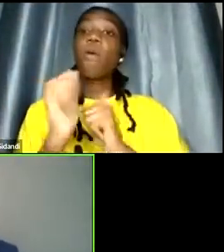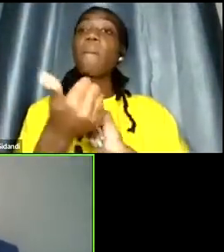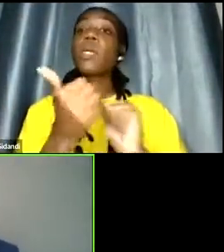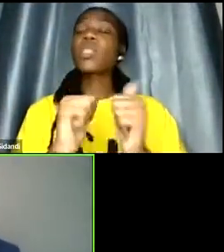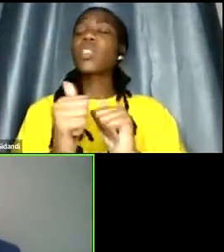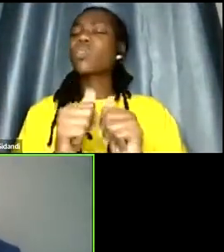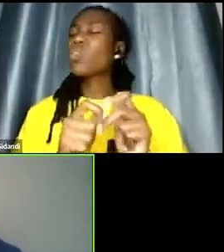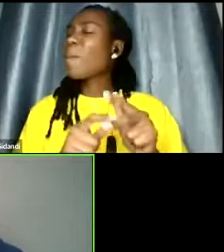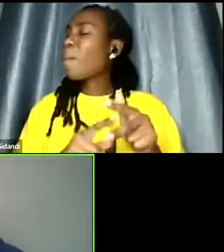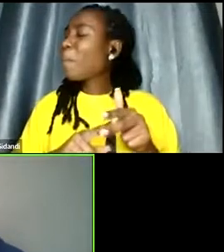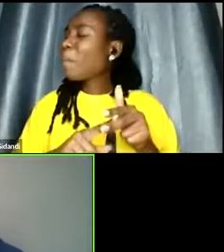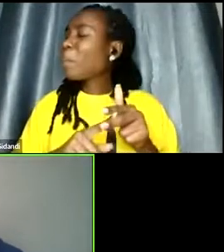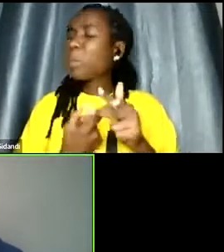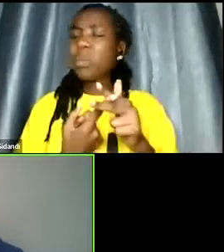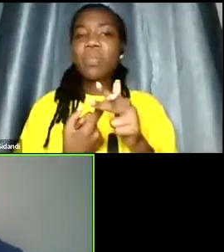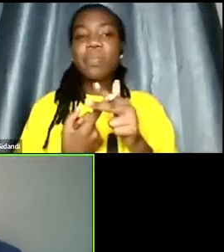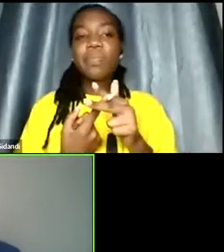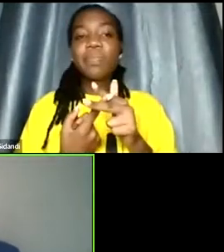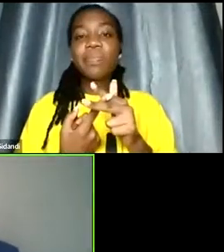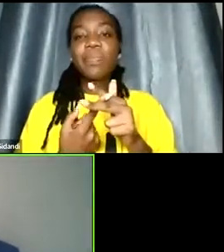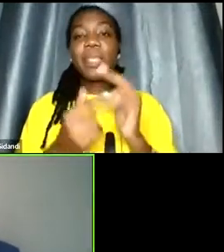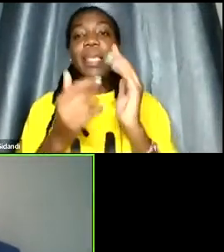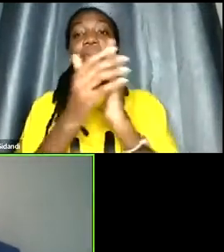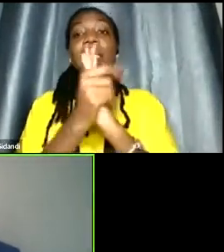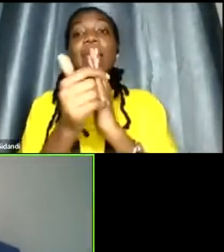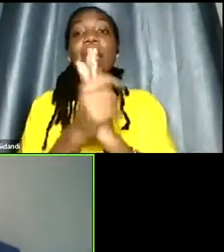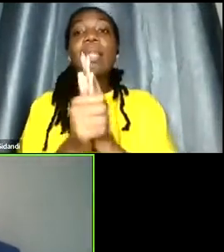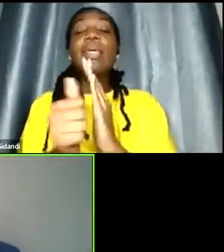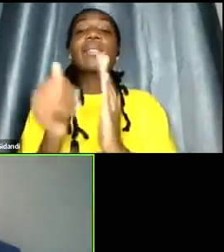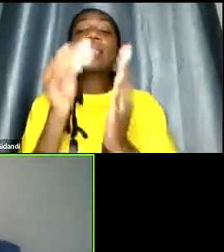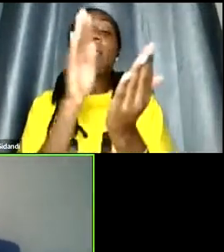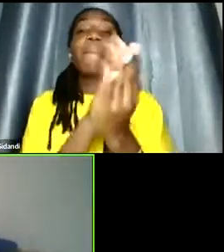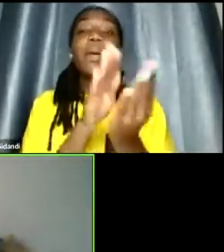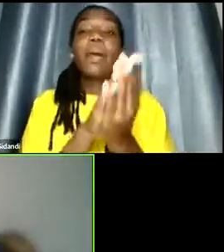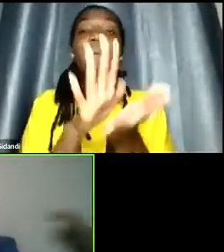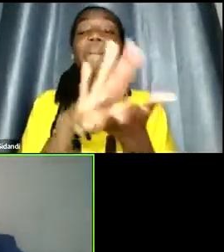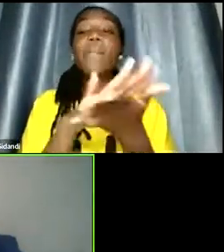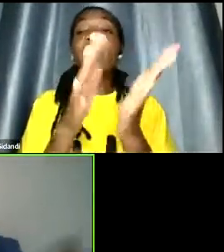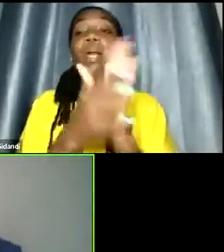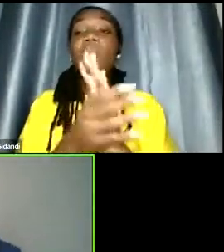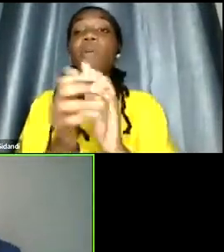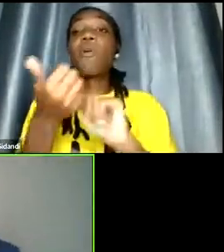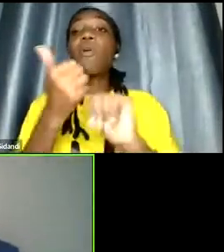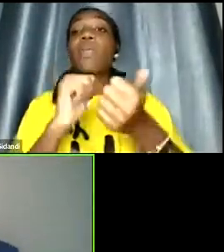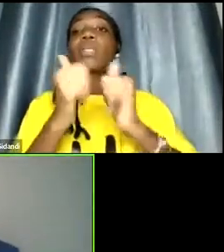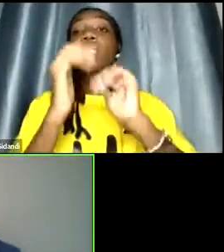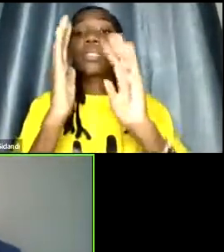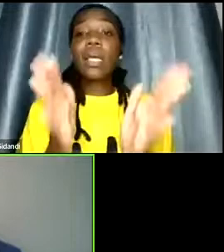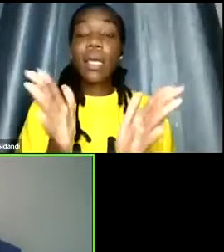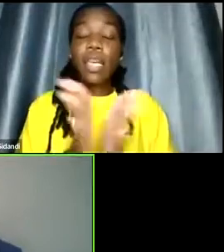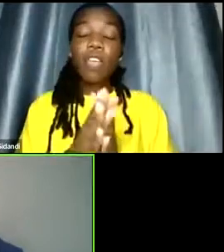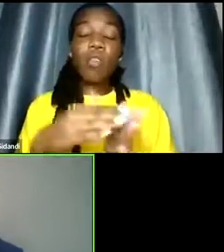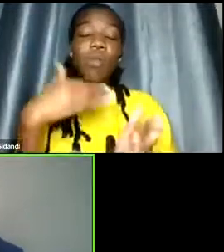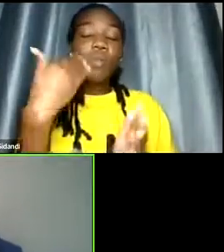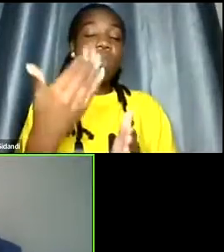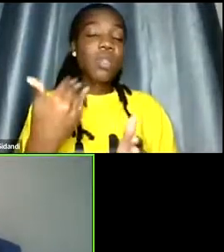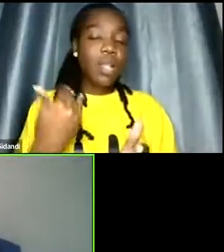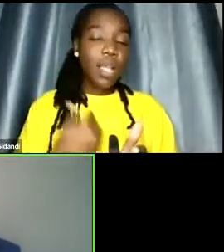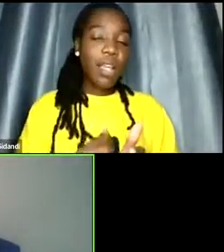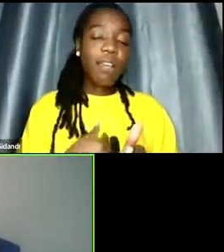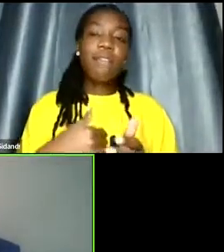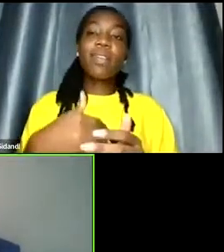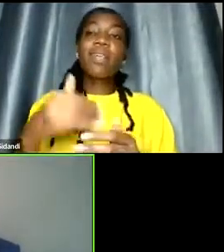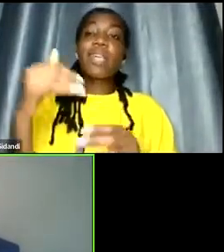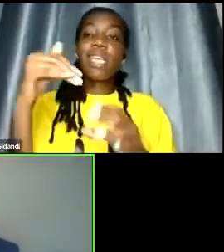tight, the talent bank can also be your competitor. Oftentimes, we headhunt from competition because you want a